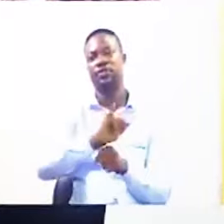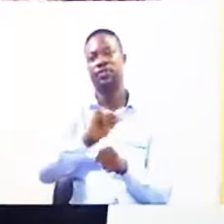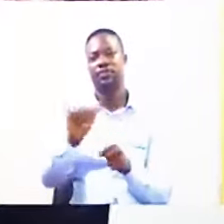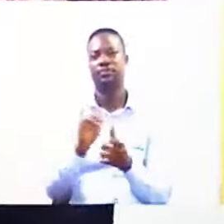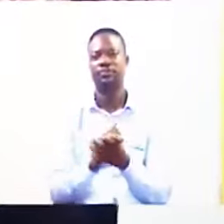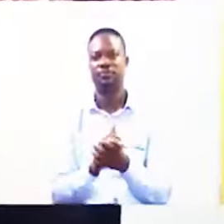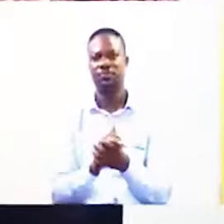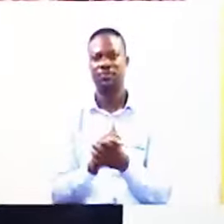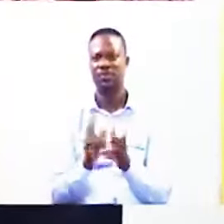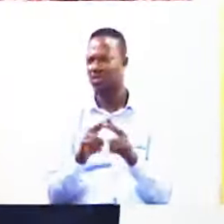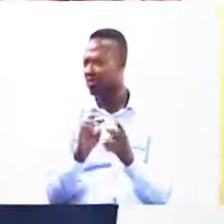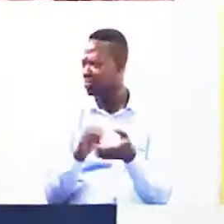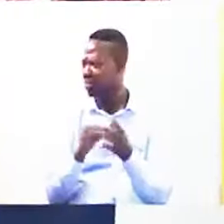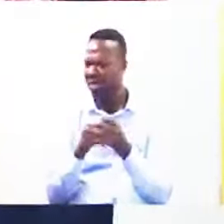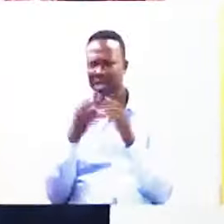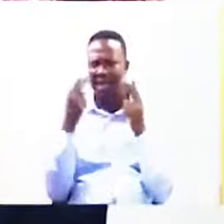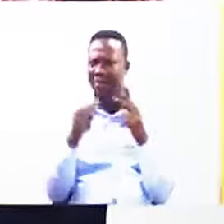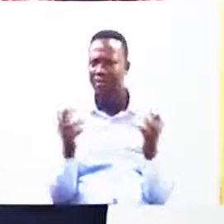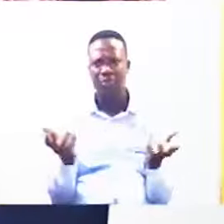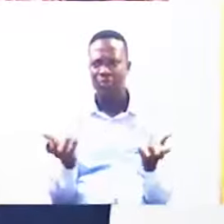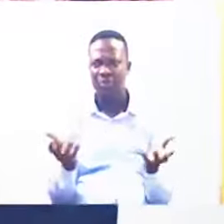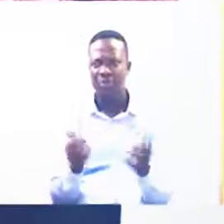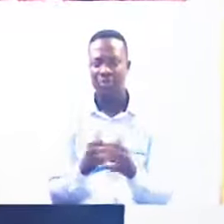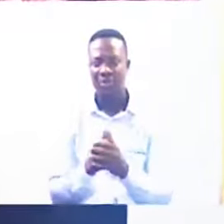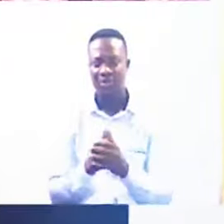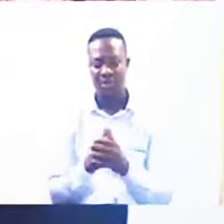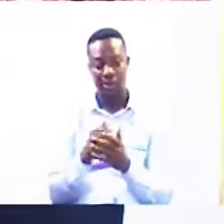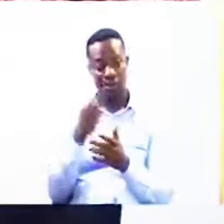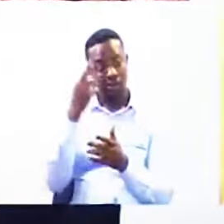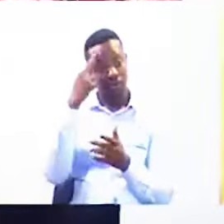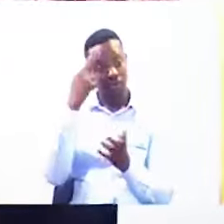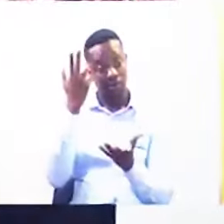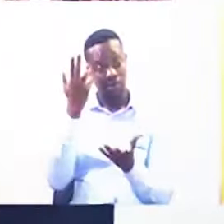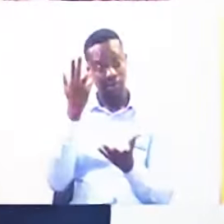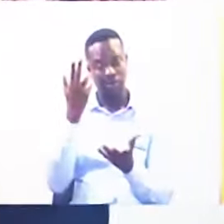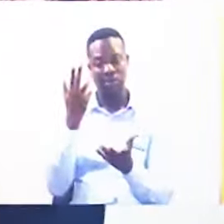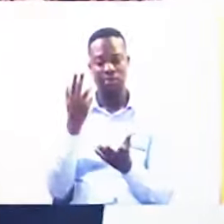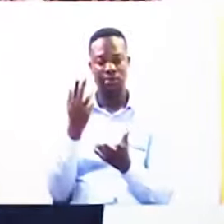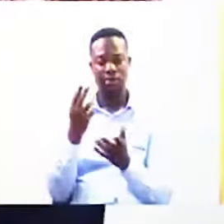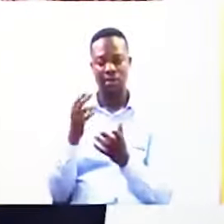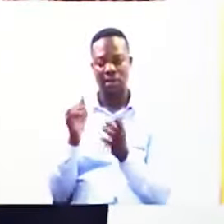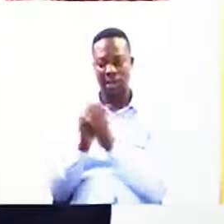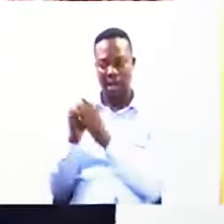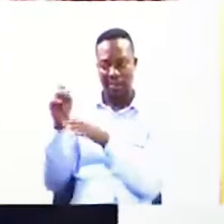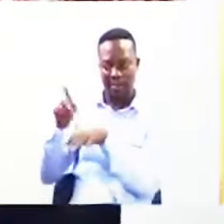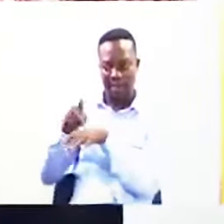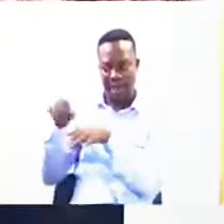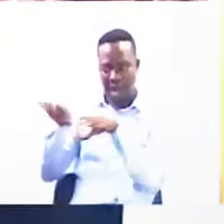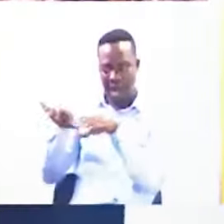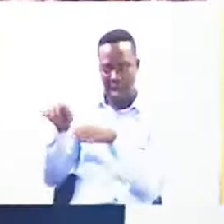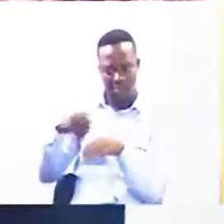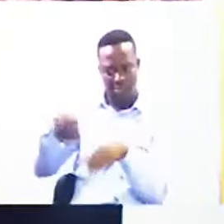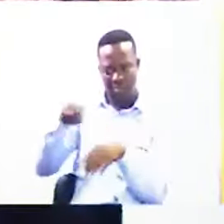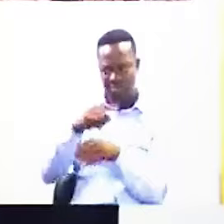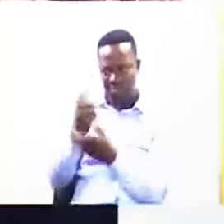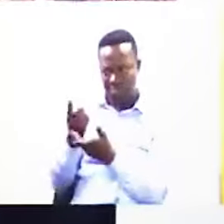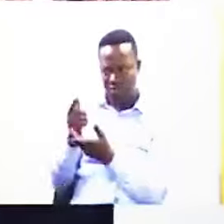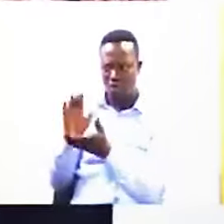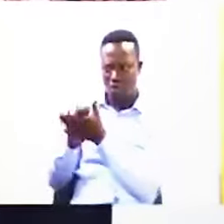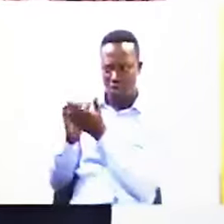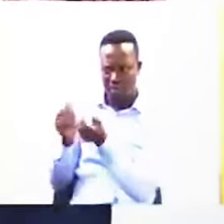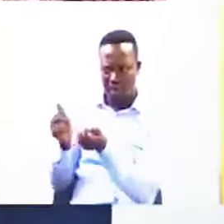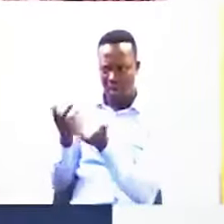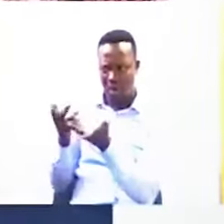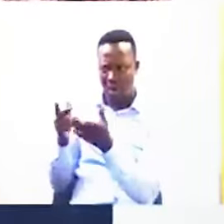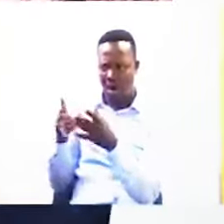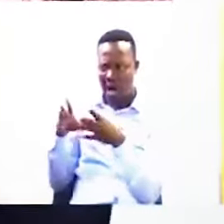So what is going on now? The only reason one can assign to Peter's action was that he was afraid